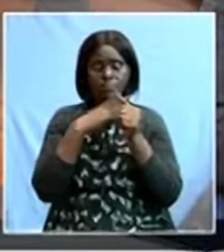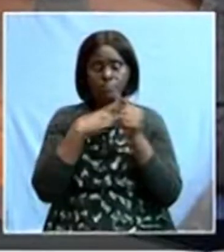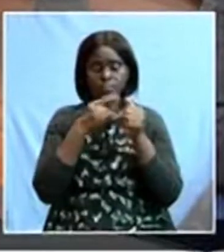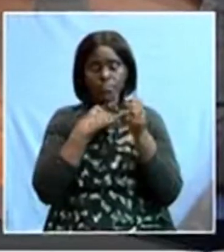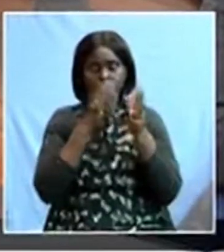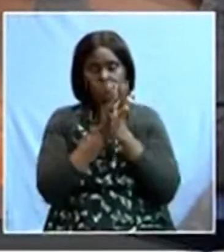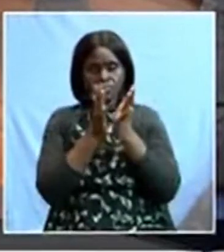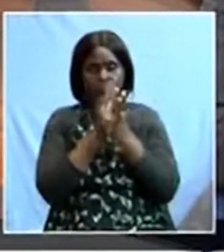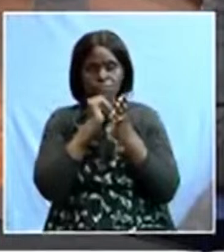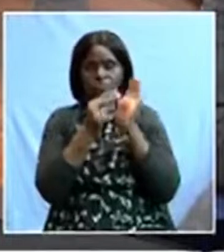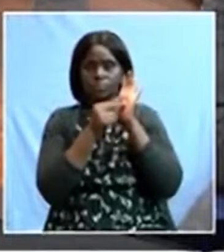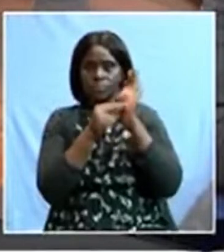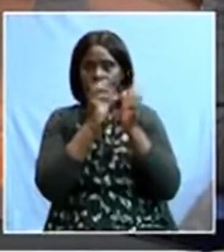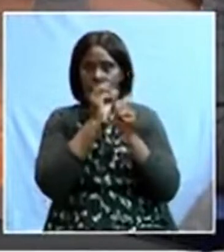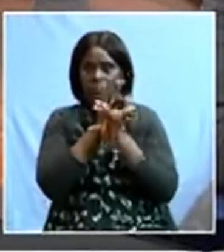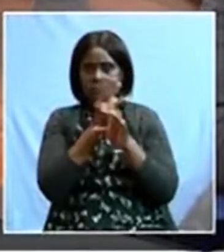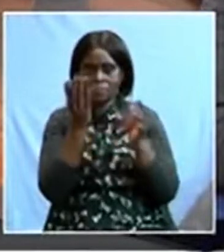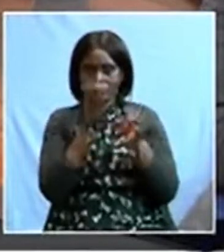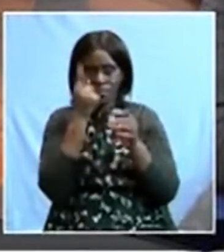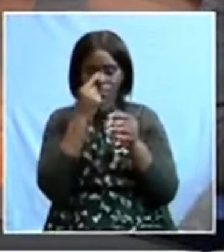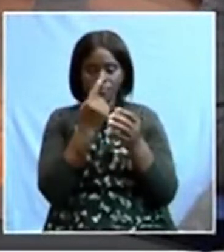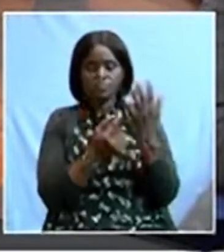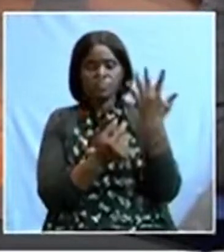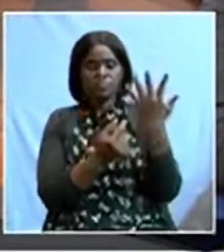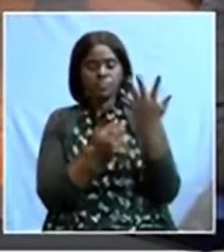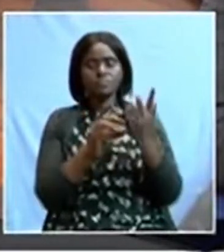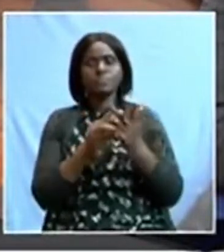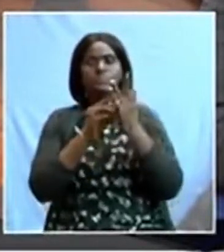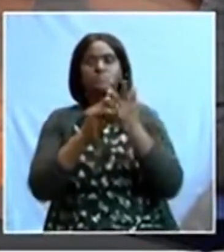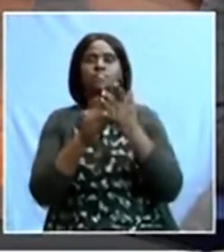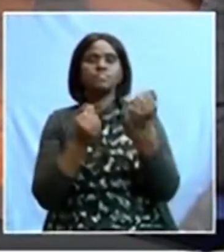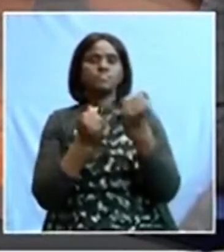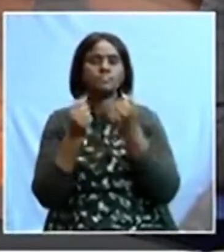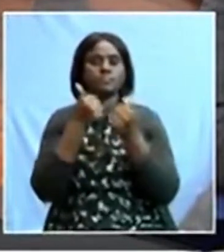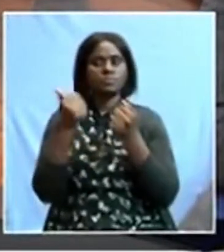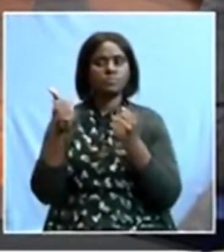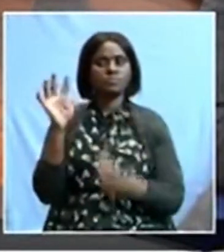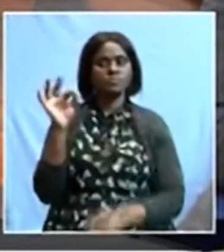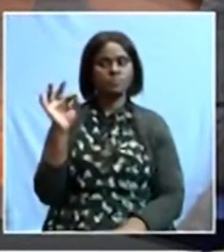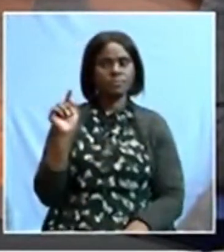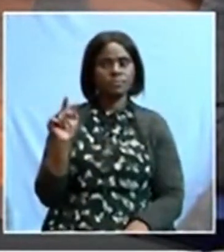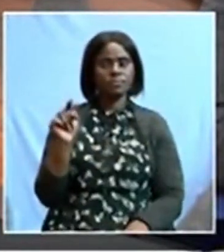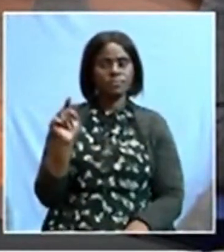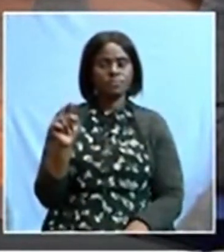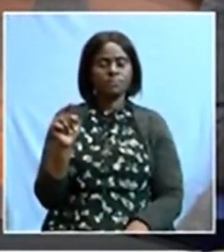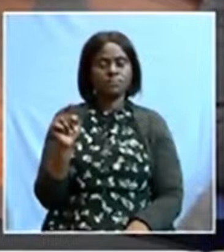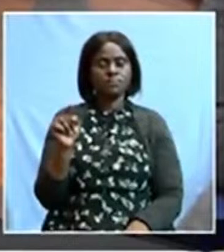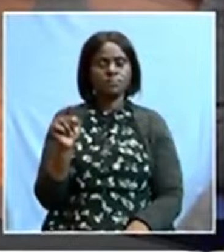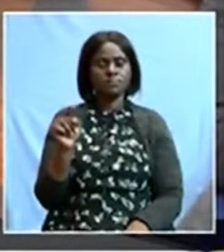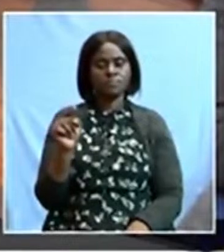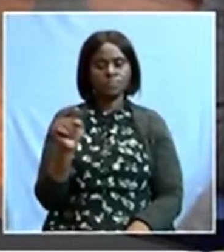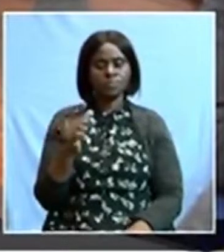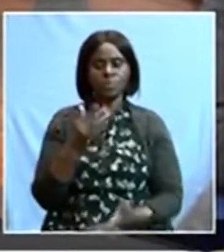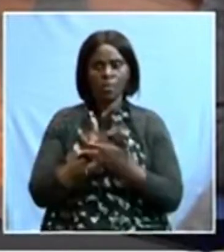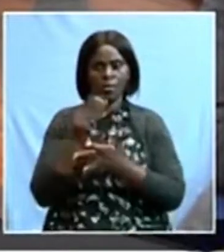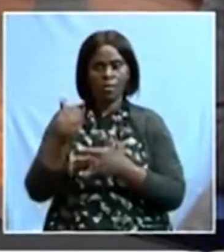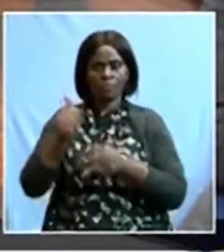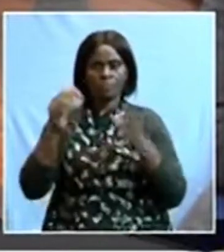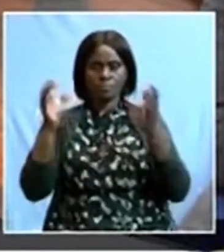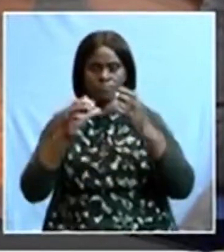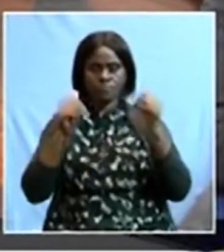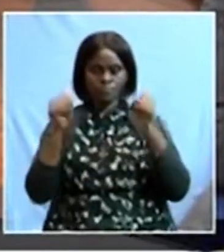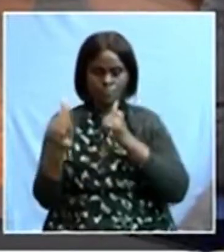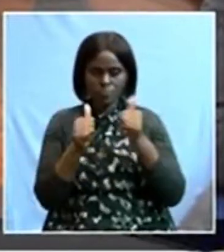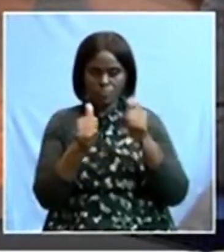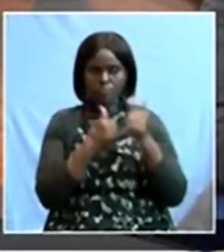books were not available for 5 donated vehicles, while 9 were procured by the council.